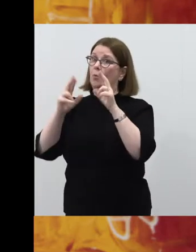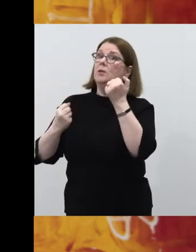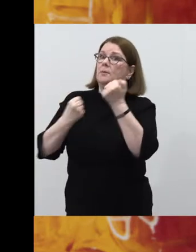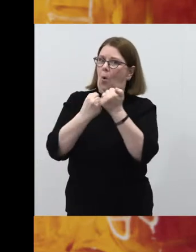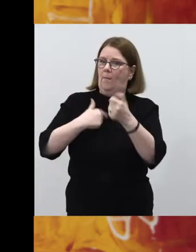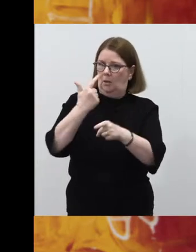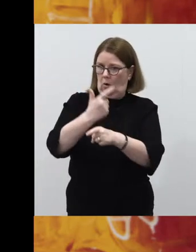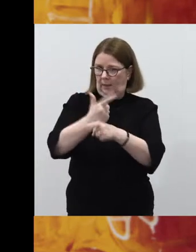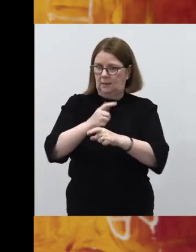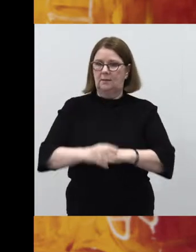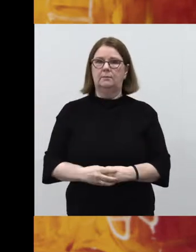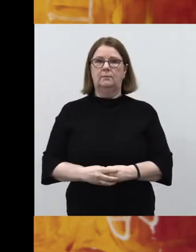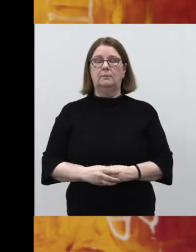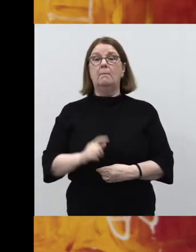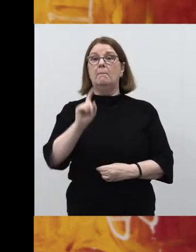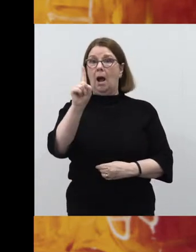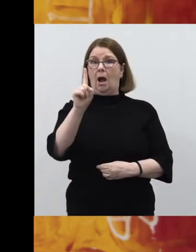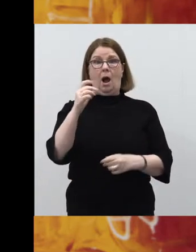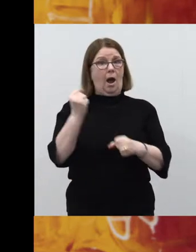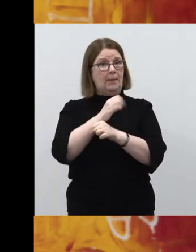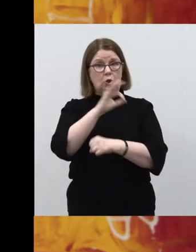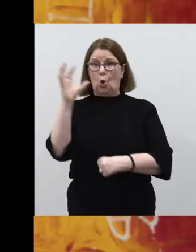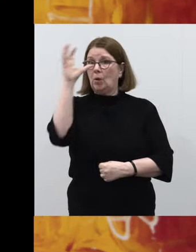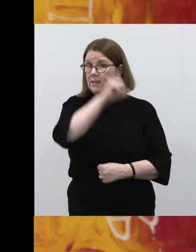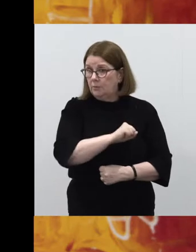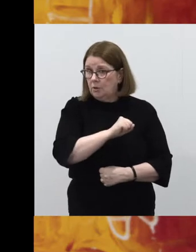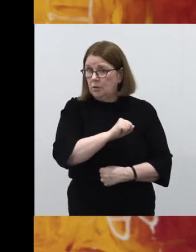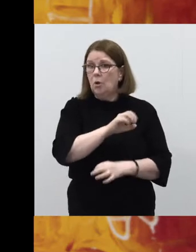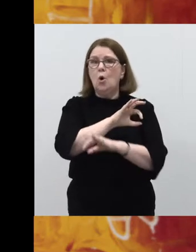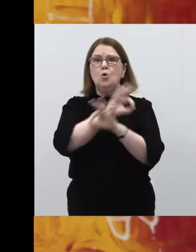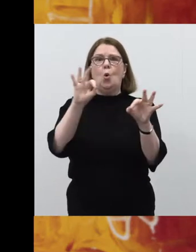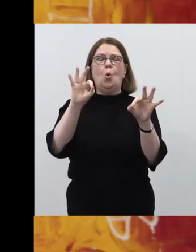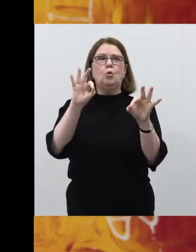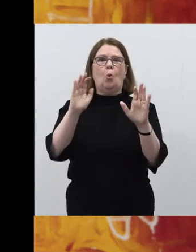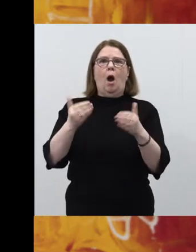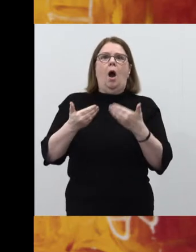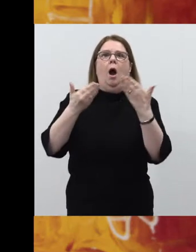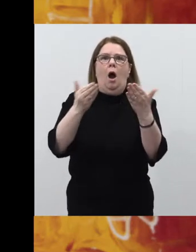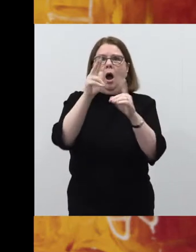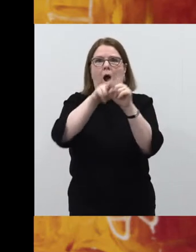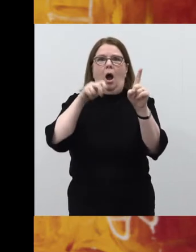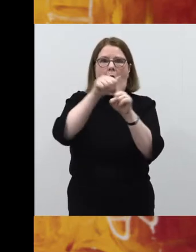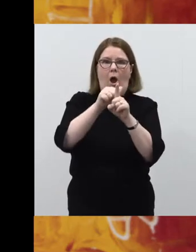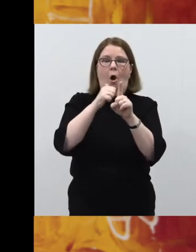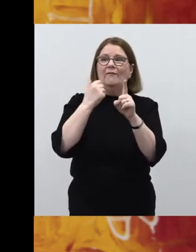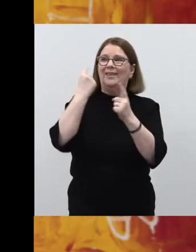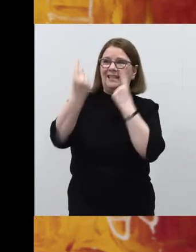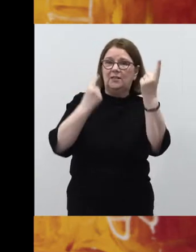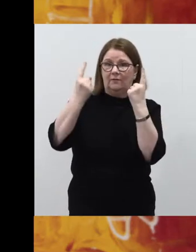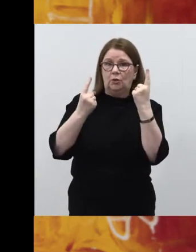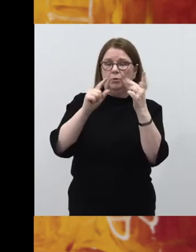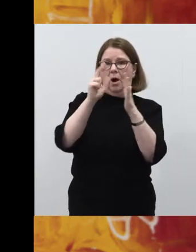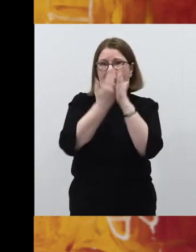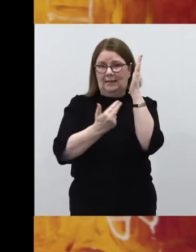no assumptions, nor do I proffer any diagnosis of the individual artist's mental health, unless clear evidence